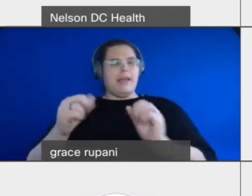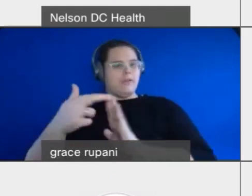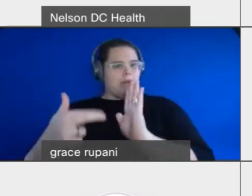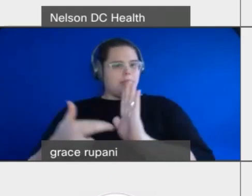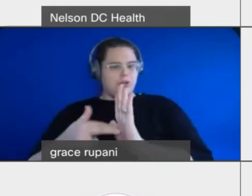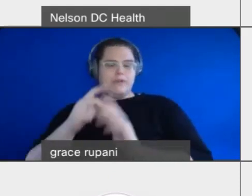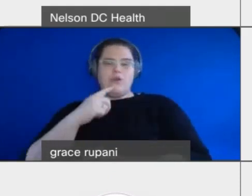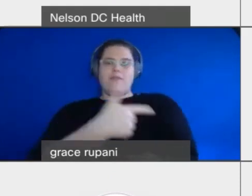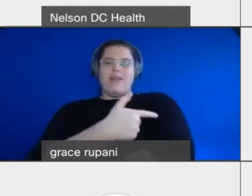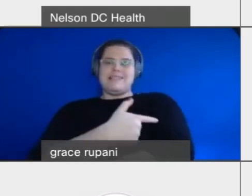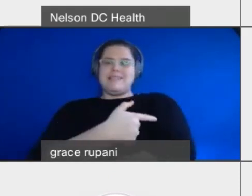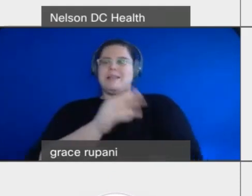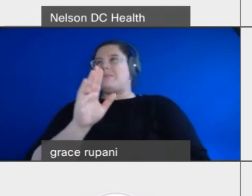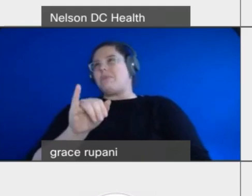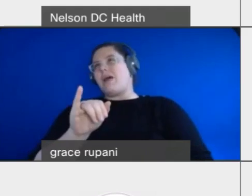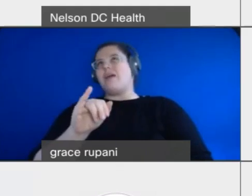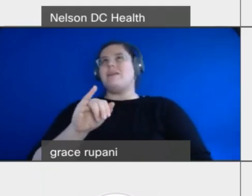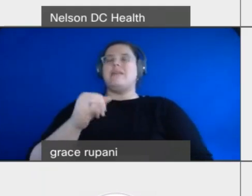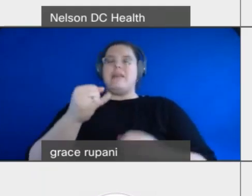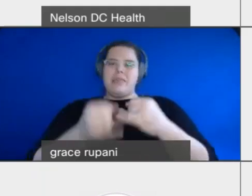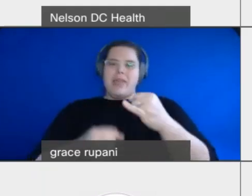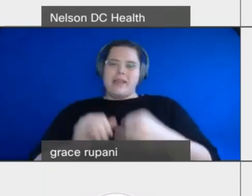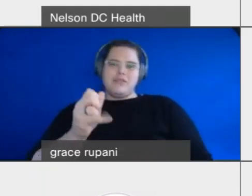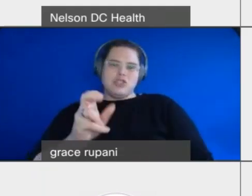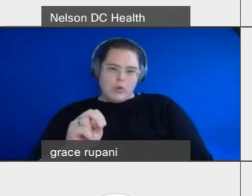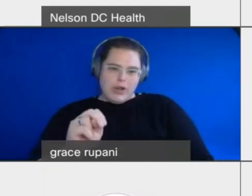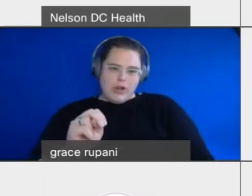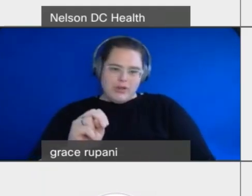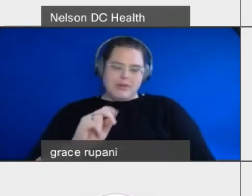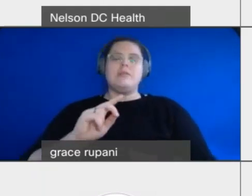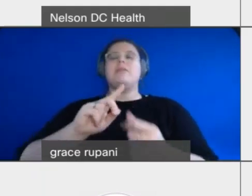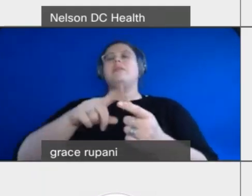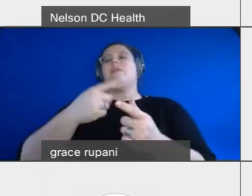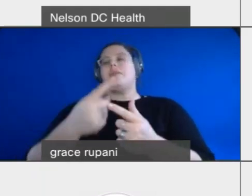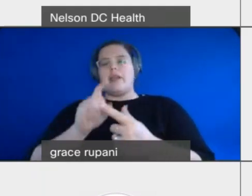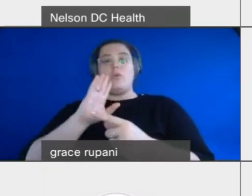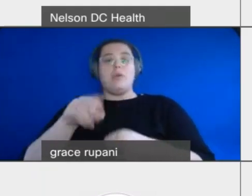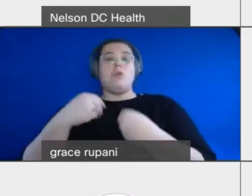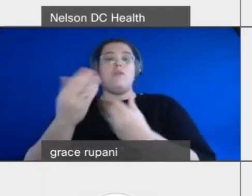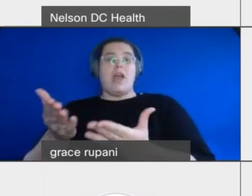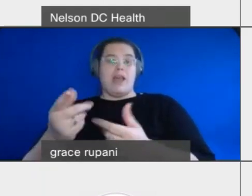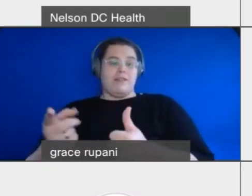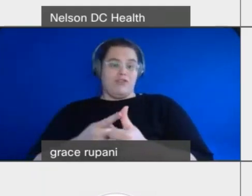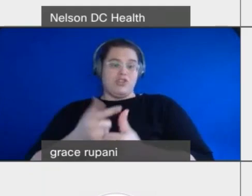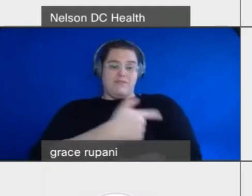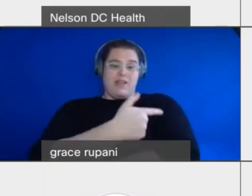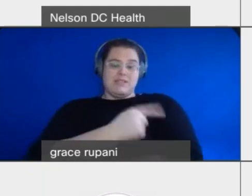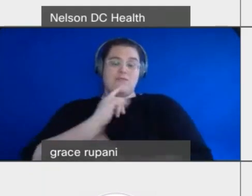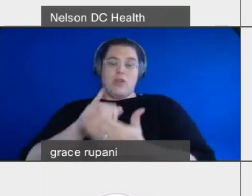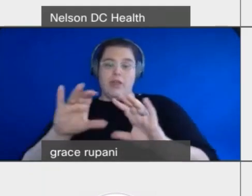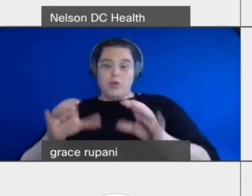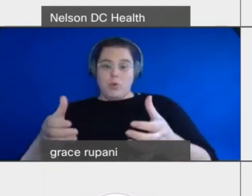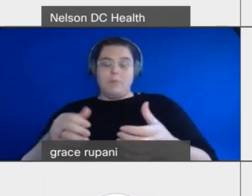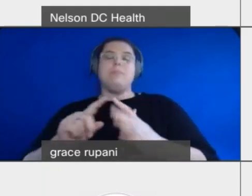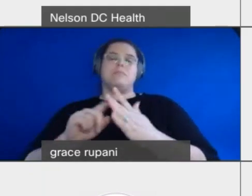by the end of January, which will then be available at the beginning of February. There will also be at that